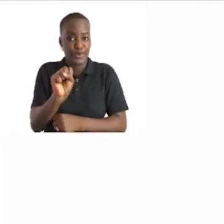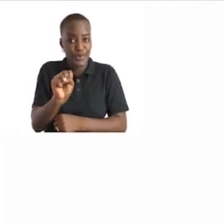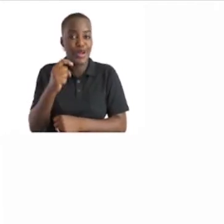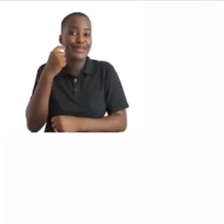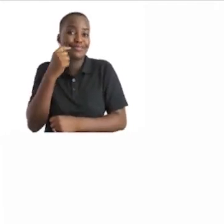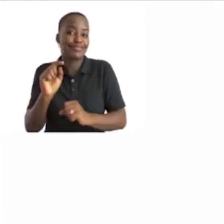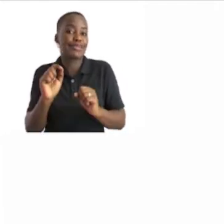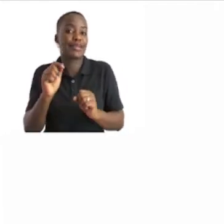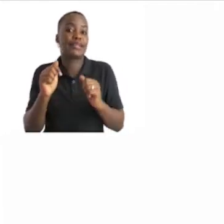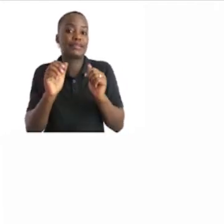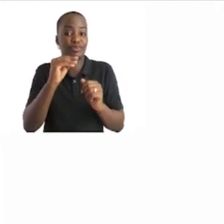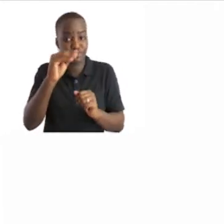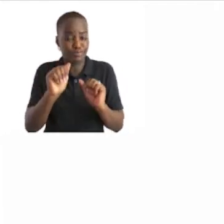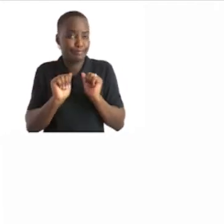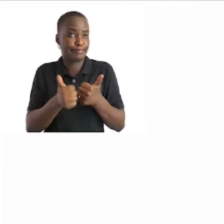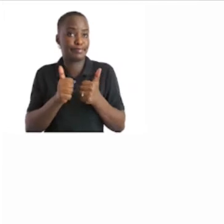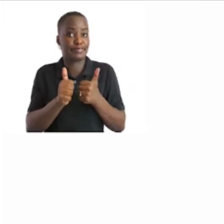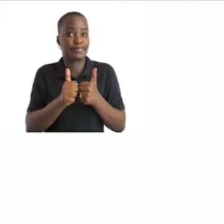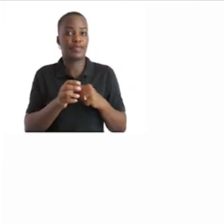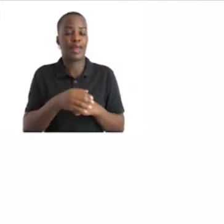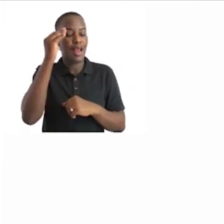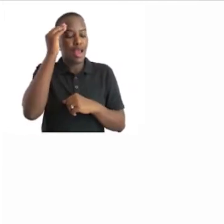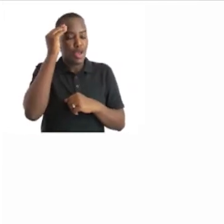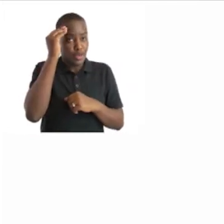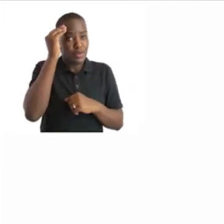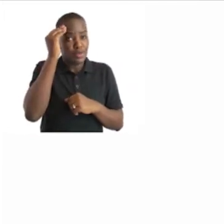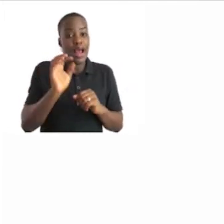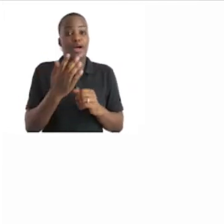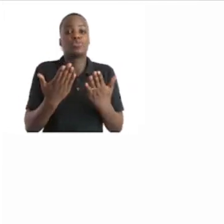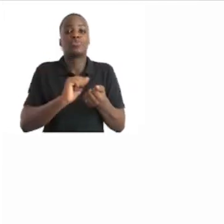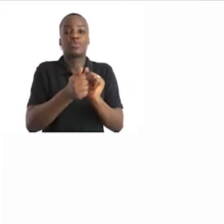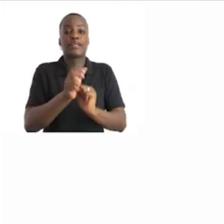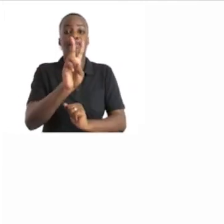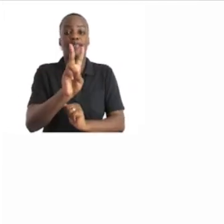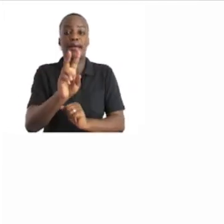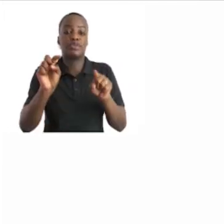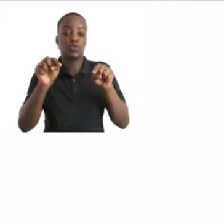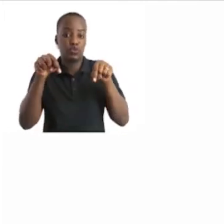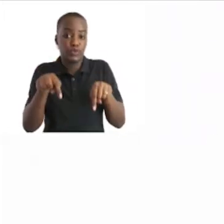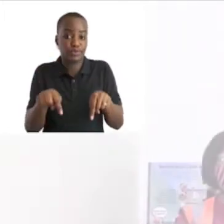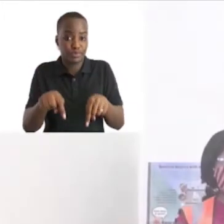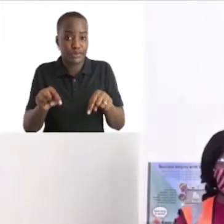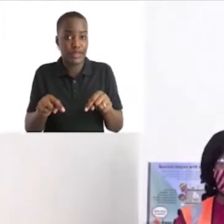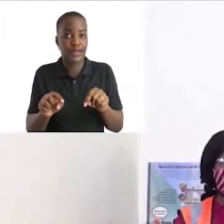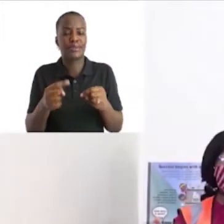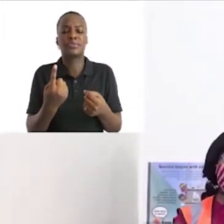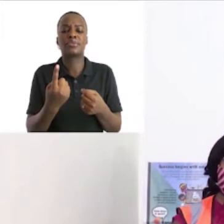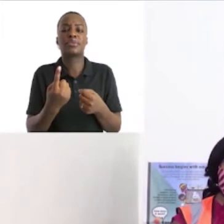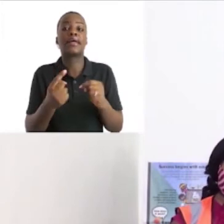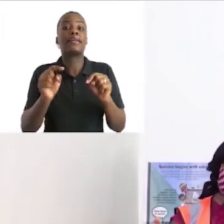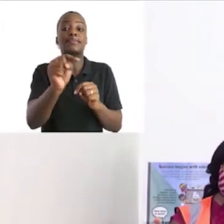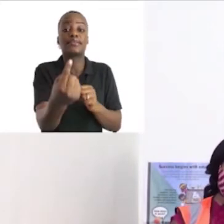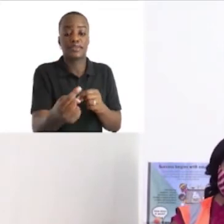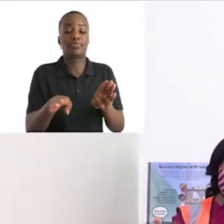well. Now that you know how to change a verb into a simple present tense, the rest you're going to do